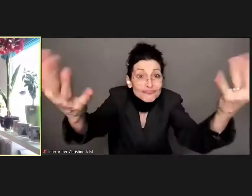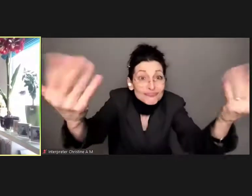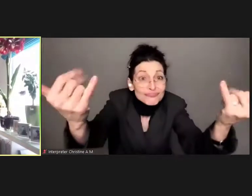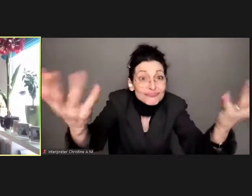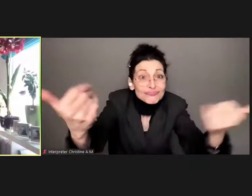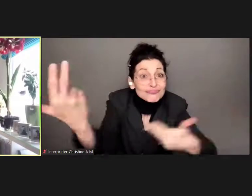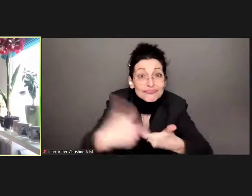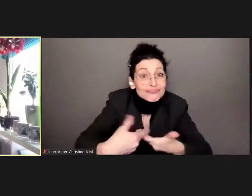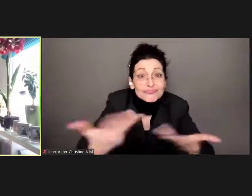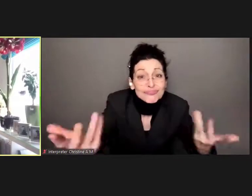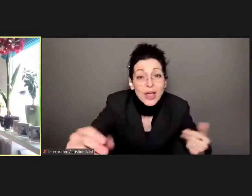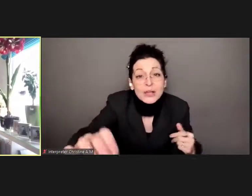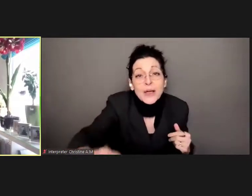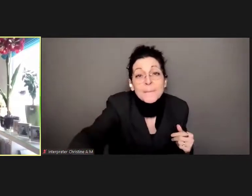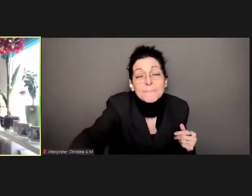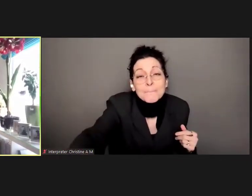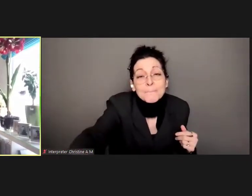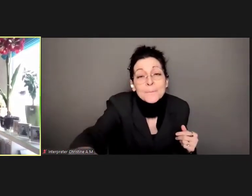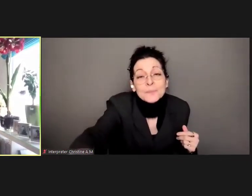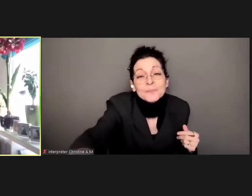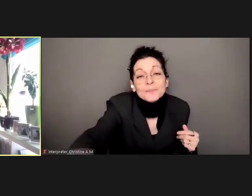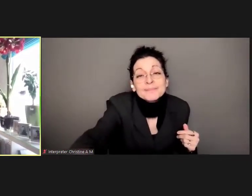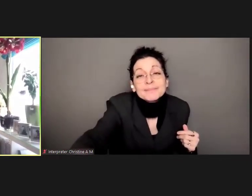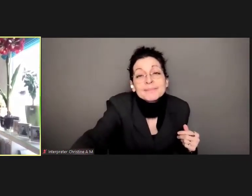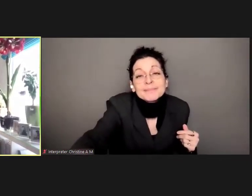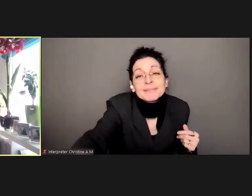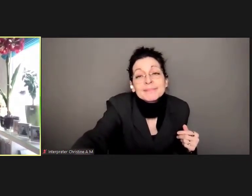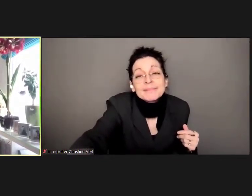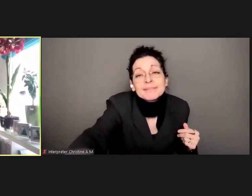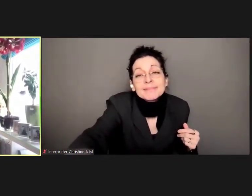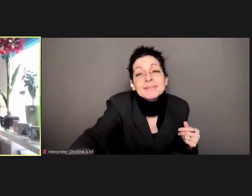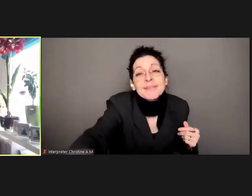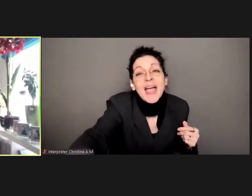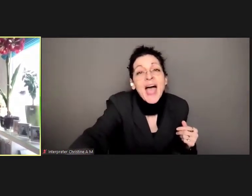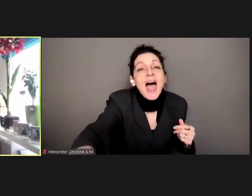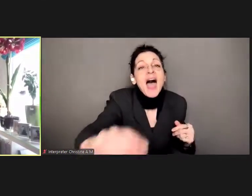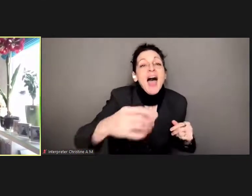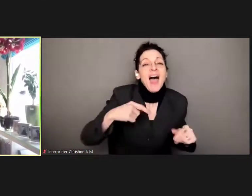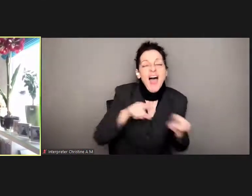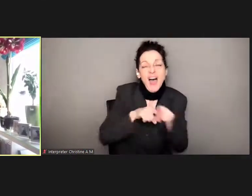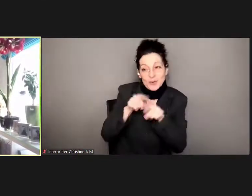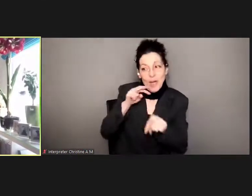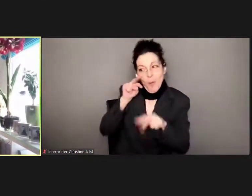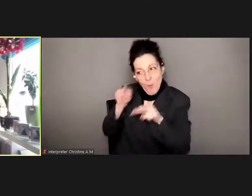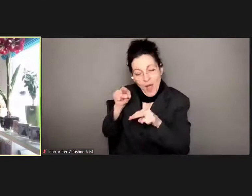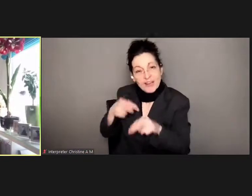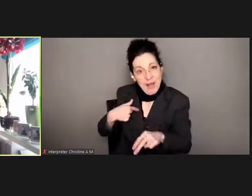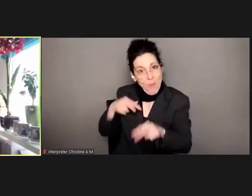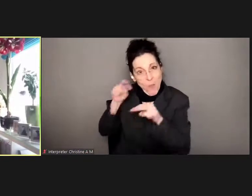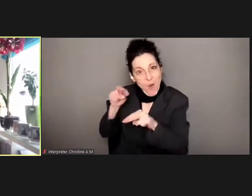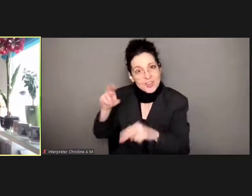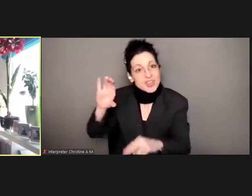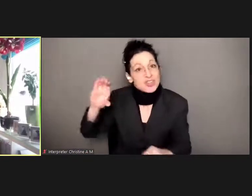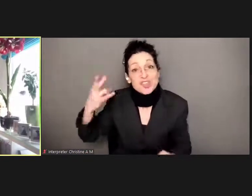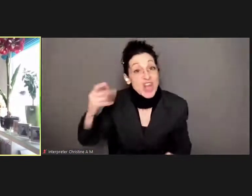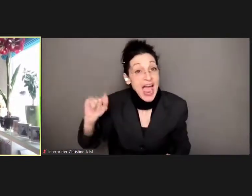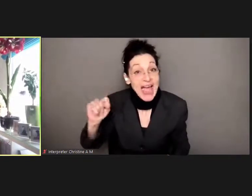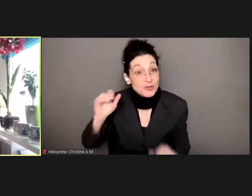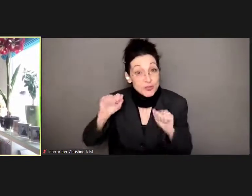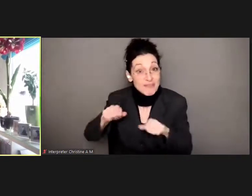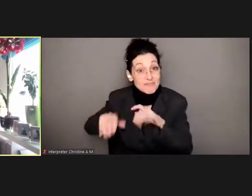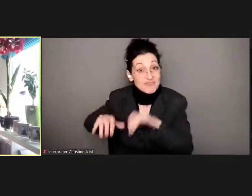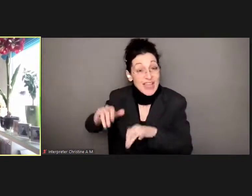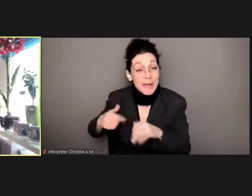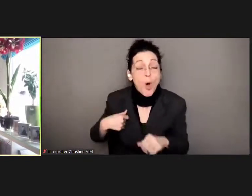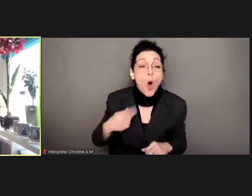be scanning for digitally raised hands, but also please feel free to just chime in orally